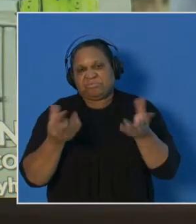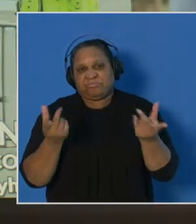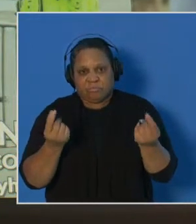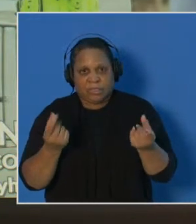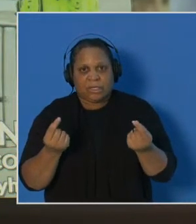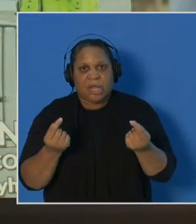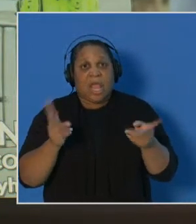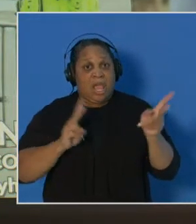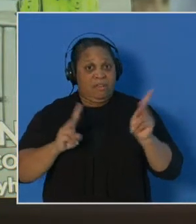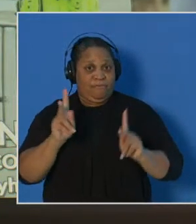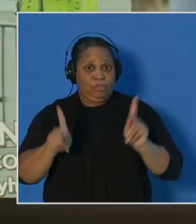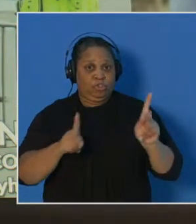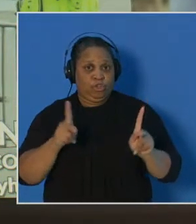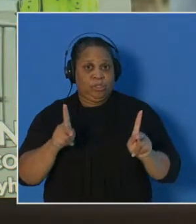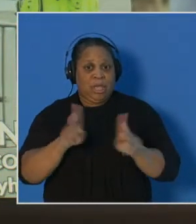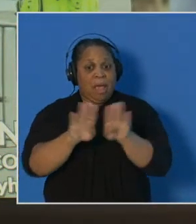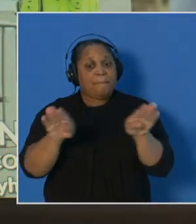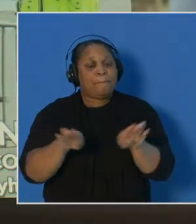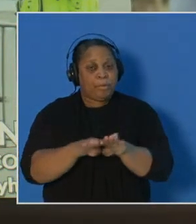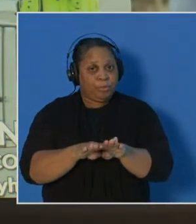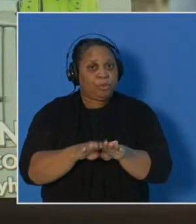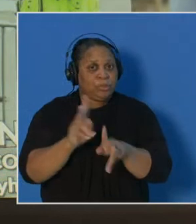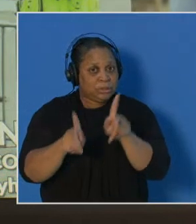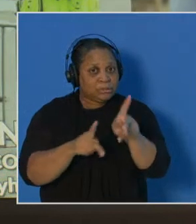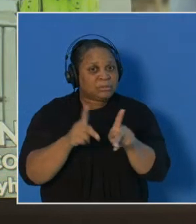what visitors and Bermuda may expect.